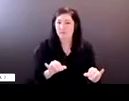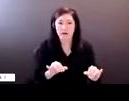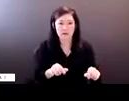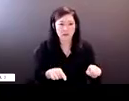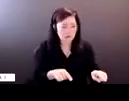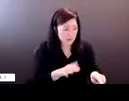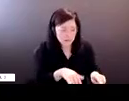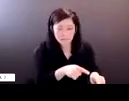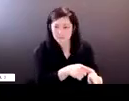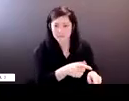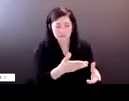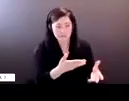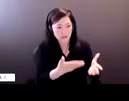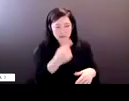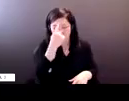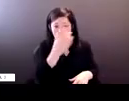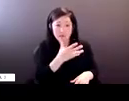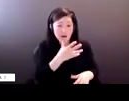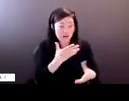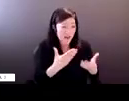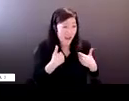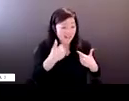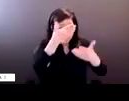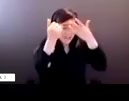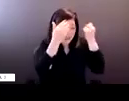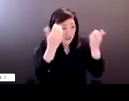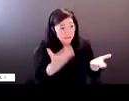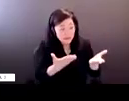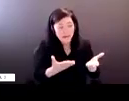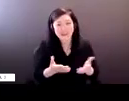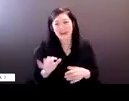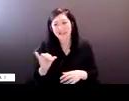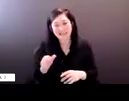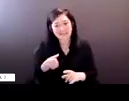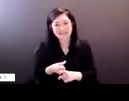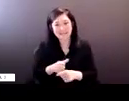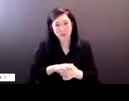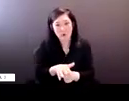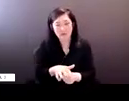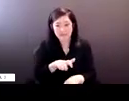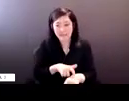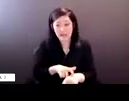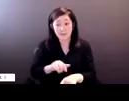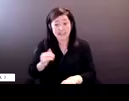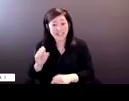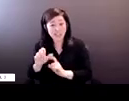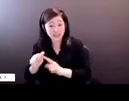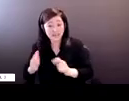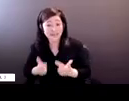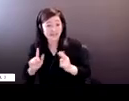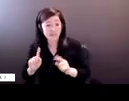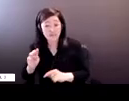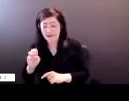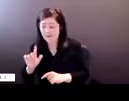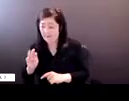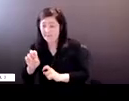have dementia. This was during COVID, and Jessica was living in Melbourne, COVID central. Jessica